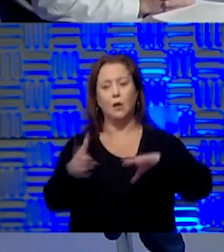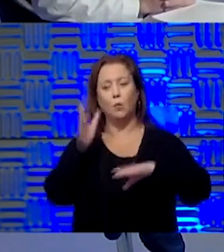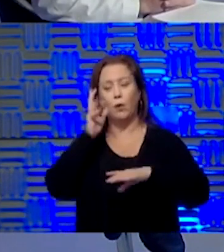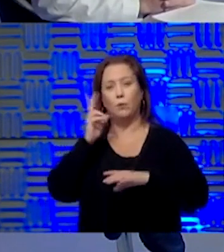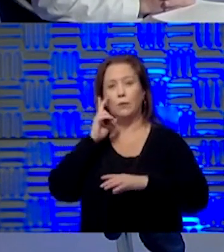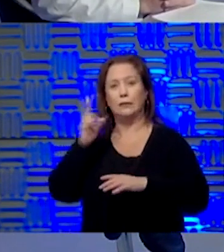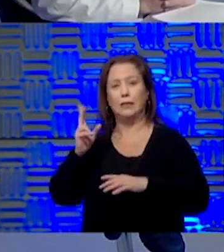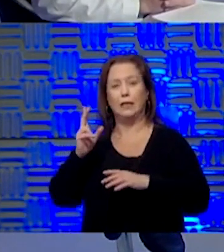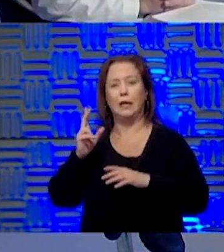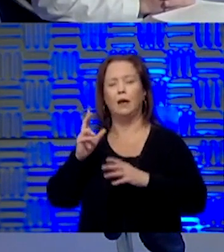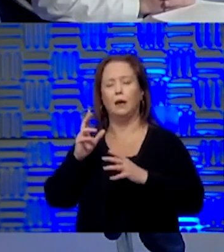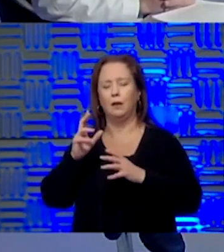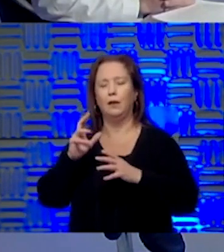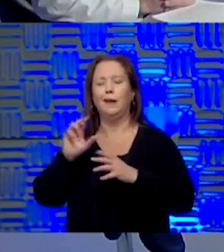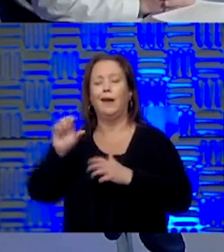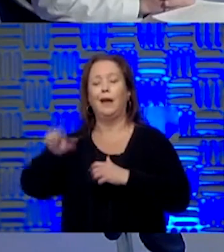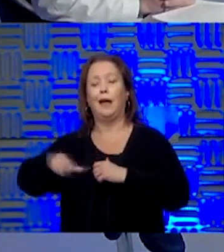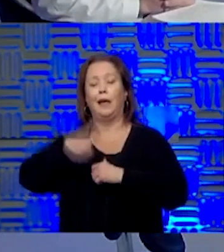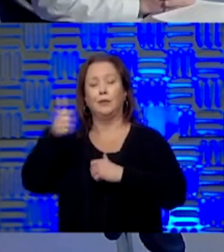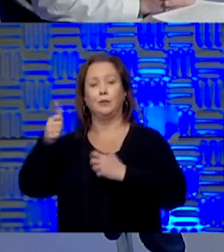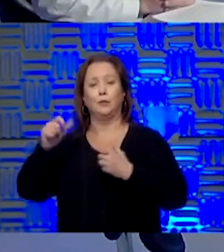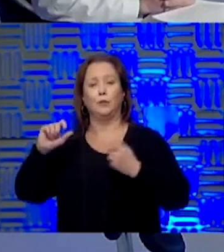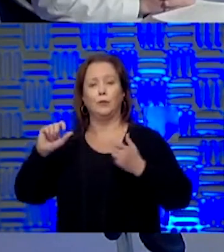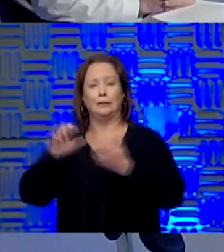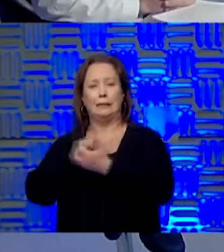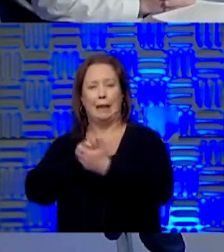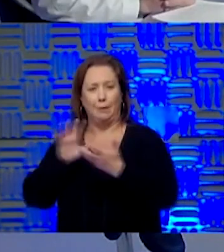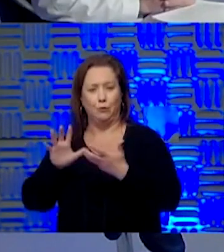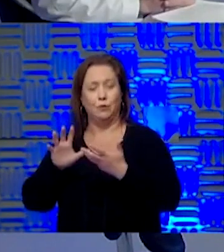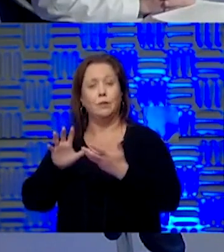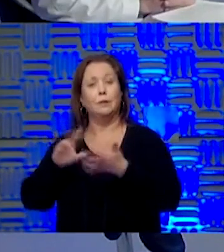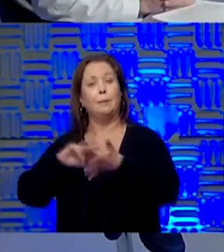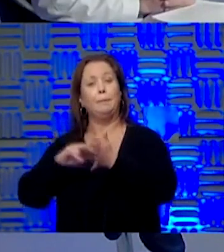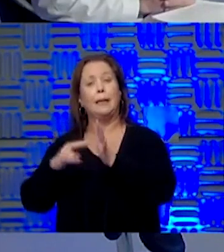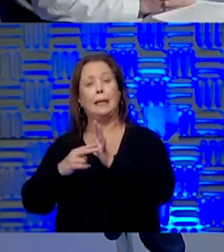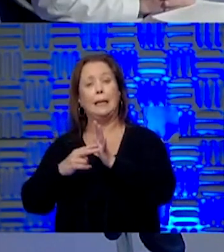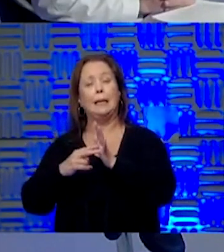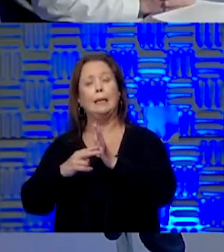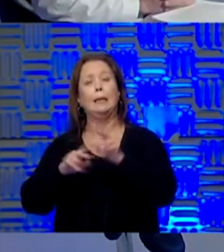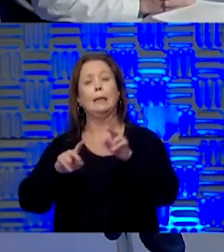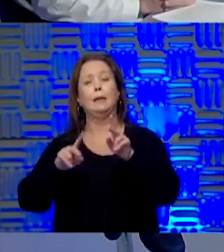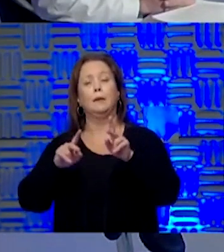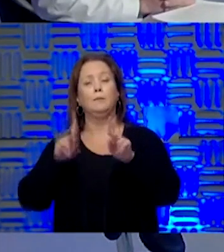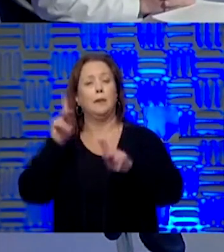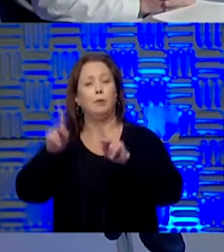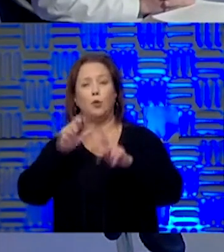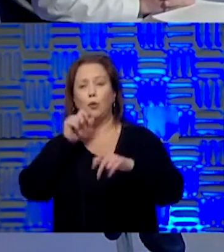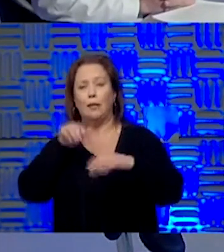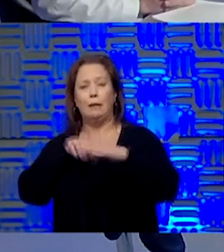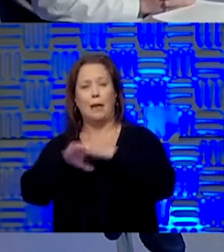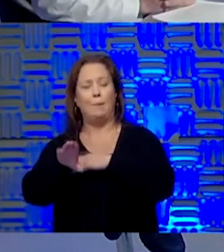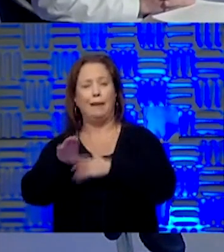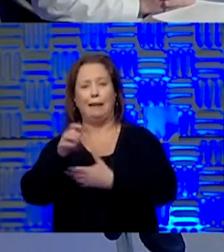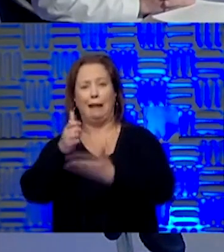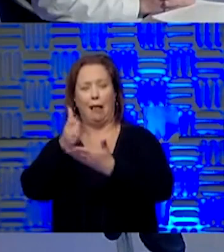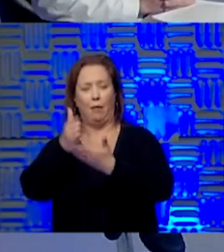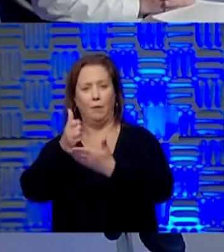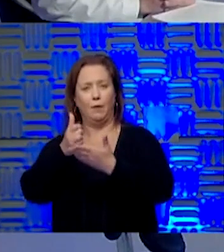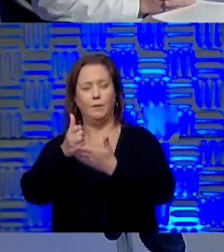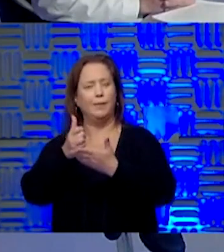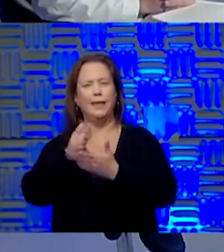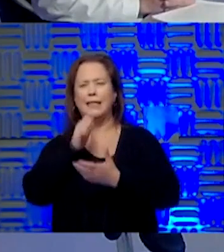lot of collateral damage from people who didn't get health care. And it's not a plea to come spend money. You got to understand that, because we're not here to have you spend